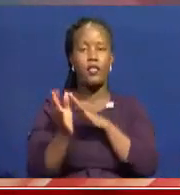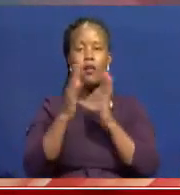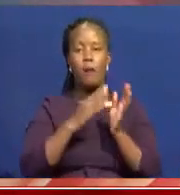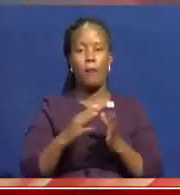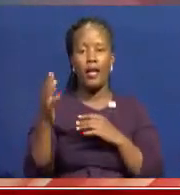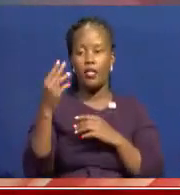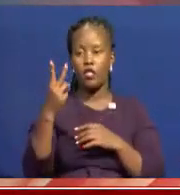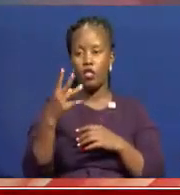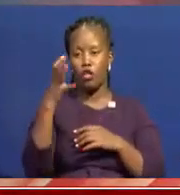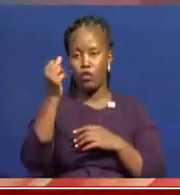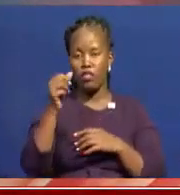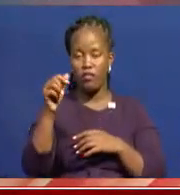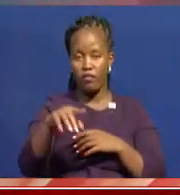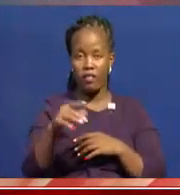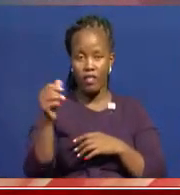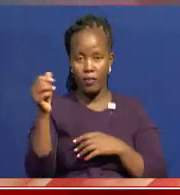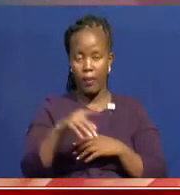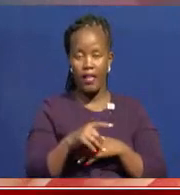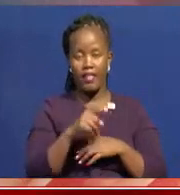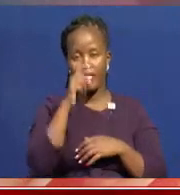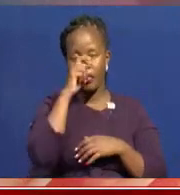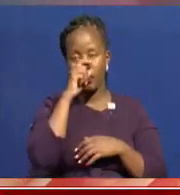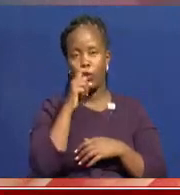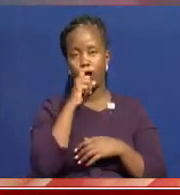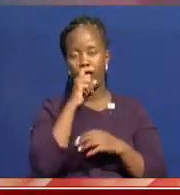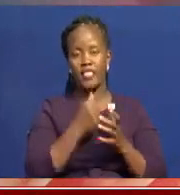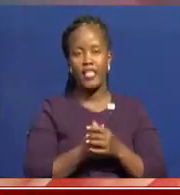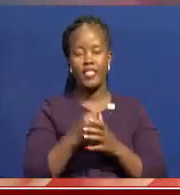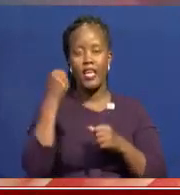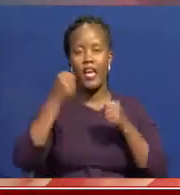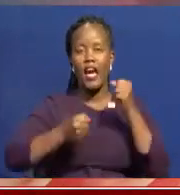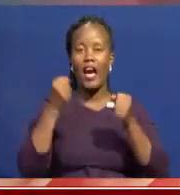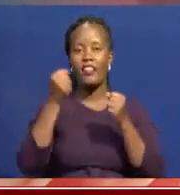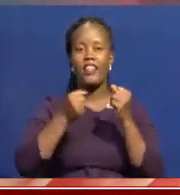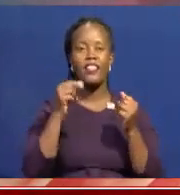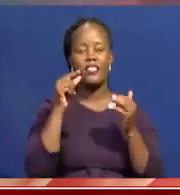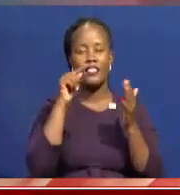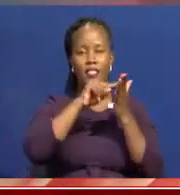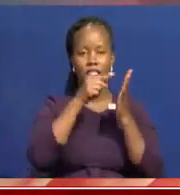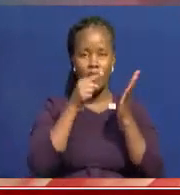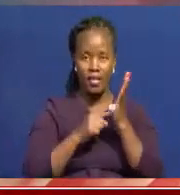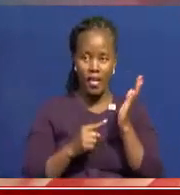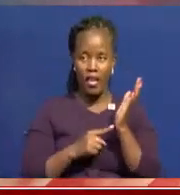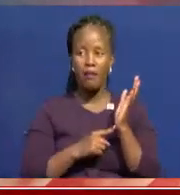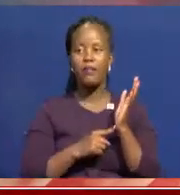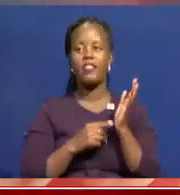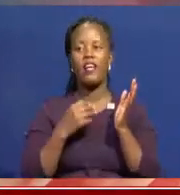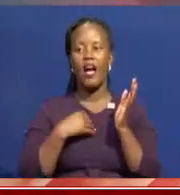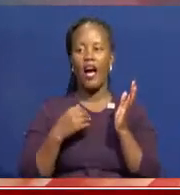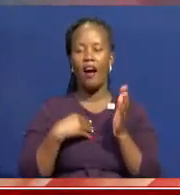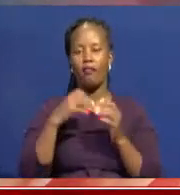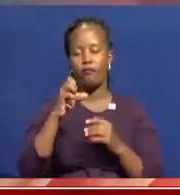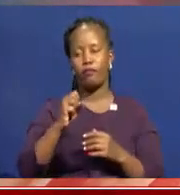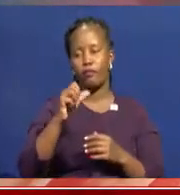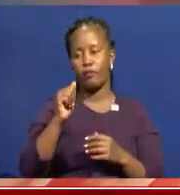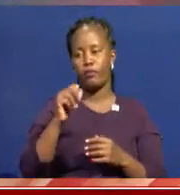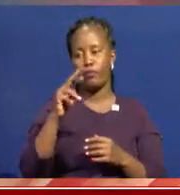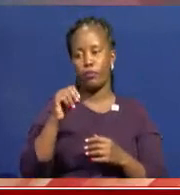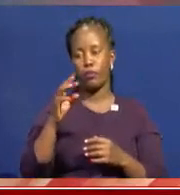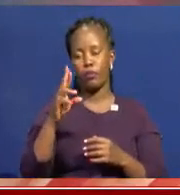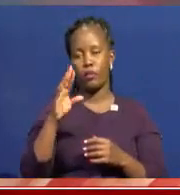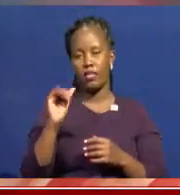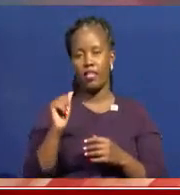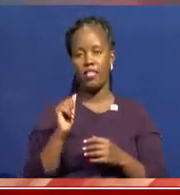this month in Hammamet, Tunisia. Among the athletes named in the team are Virginia Nyambura and Sandrafelis Chebet. The